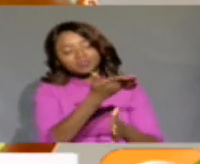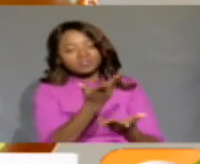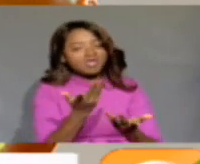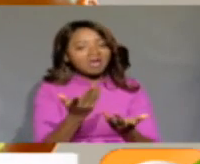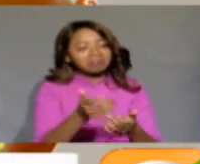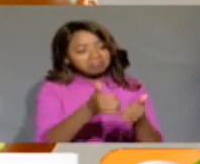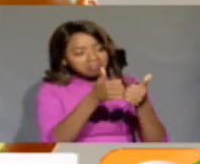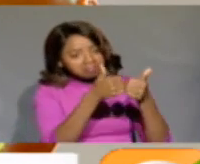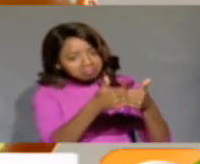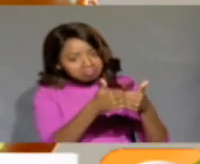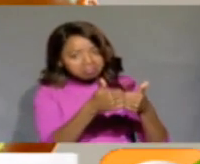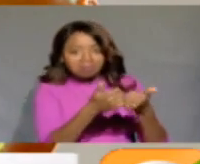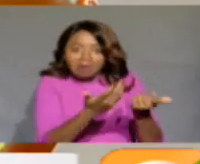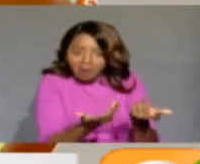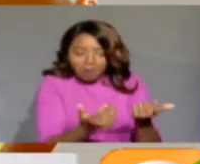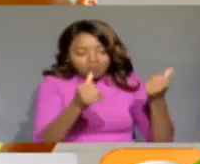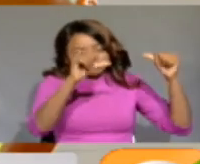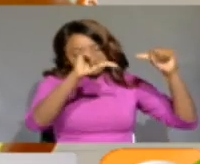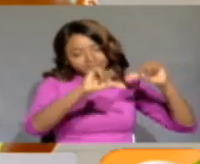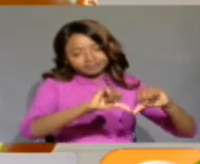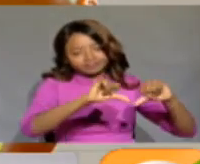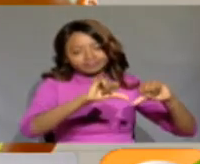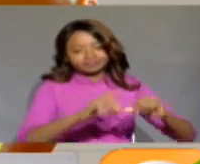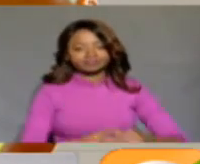yeah, is